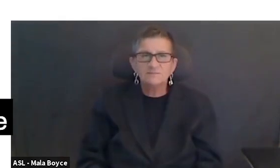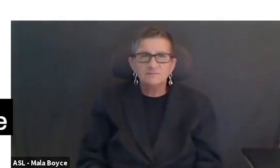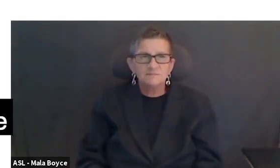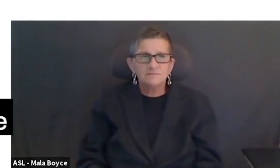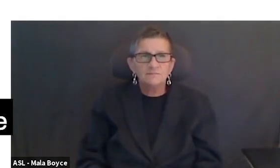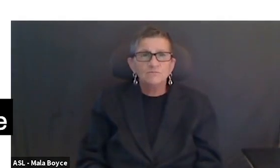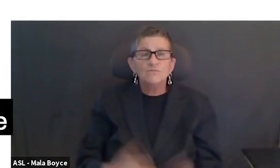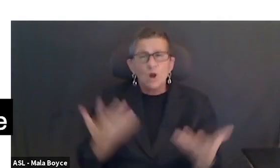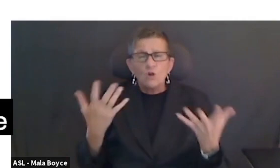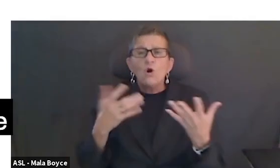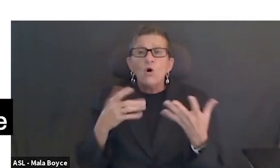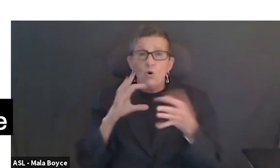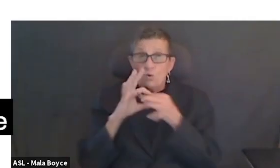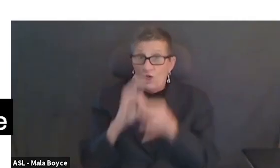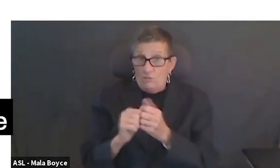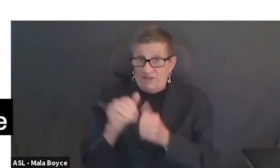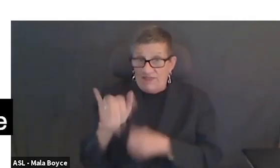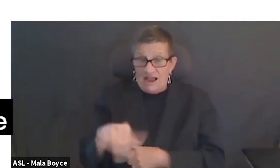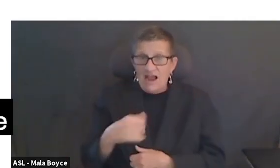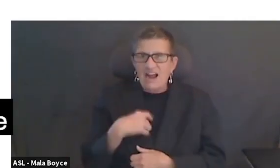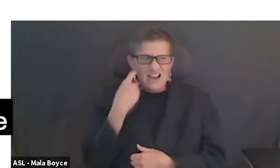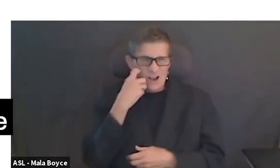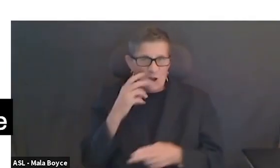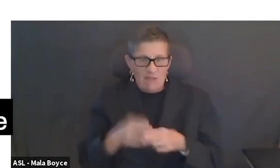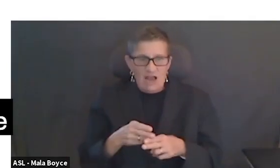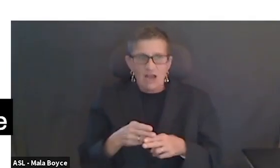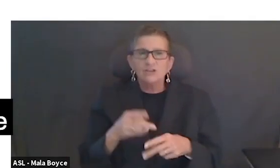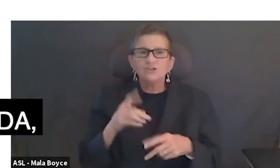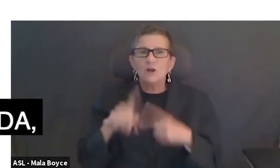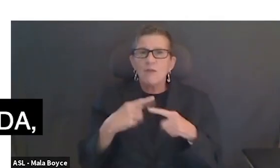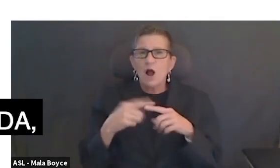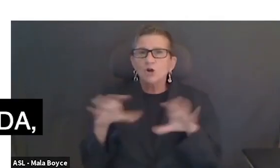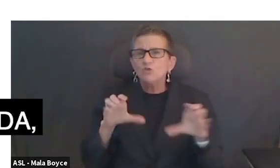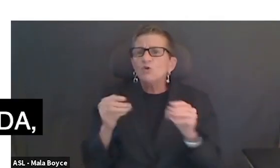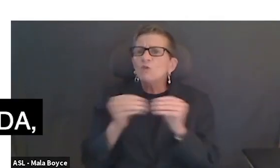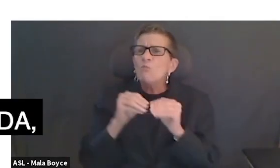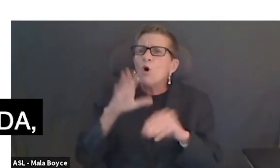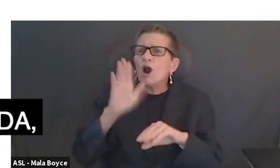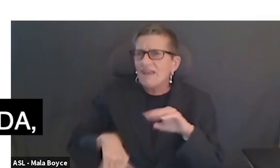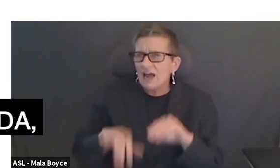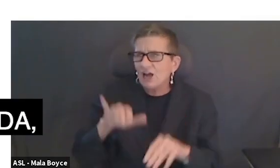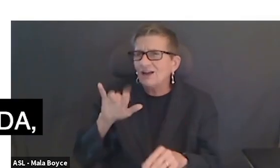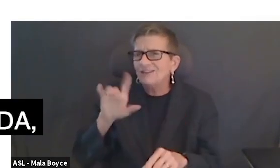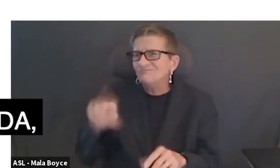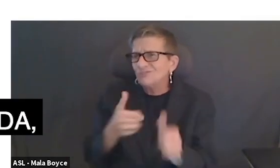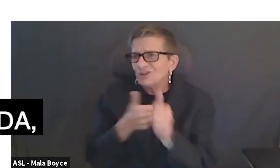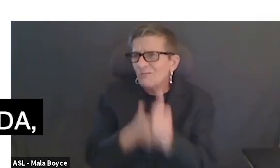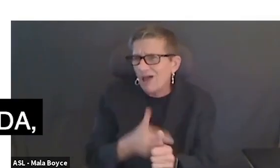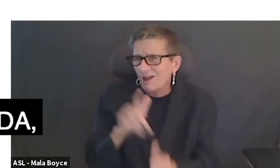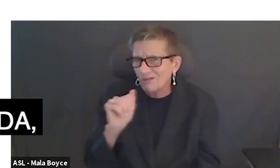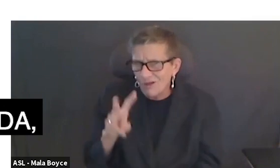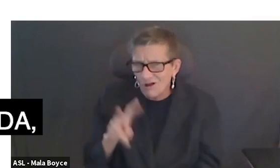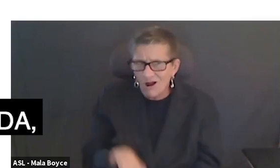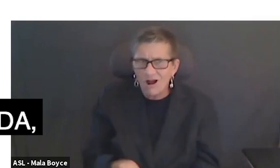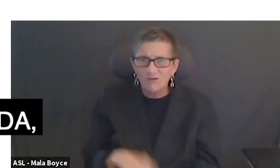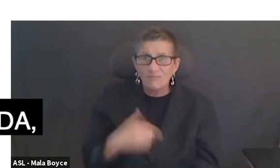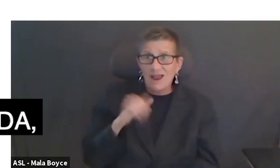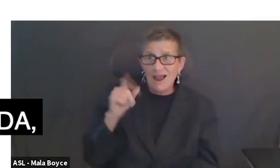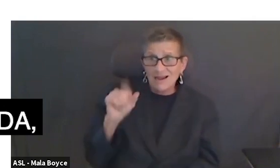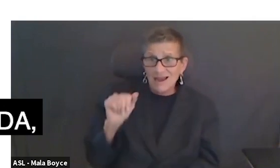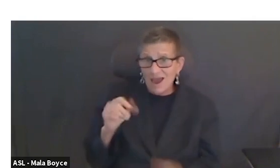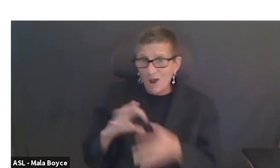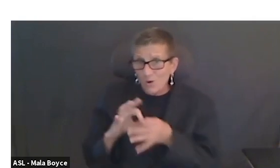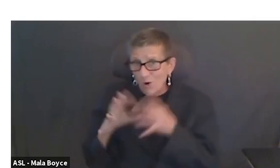So along those lines, I mentioned going beyond compliance. As the ADA coordinator or director of